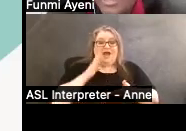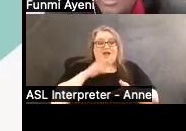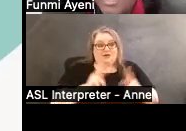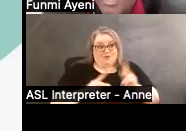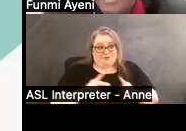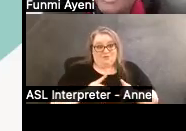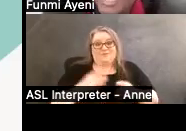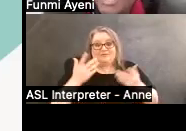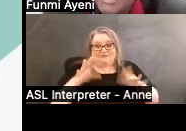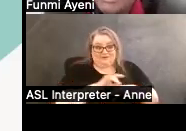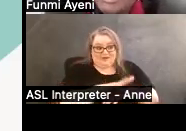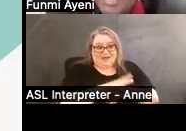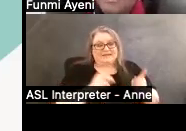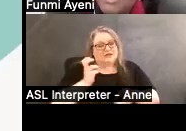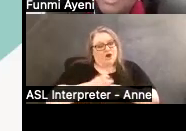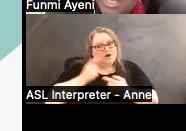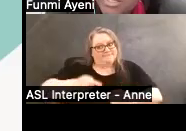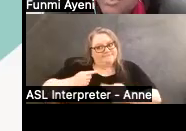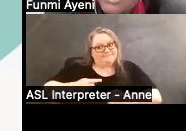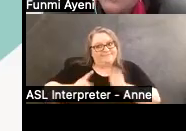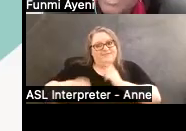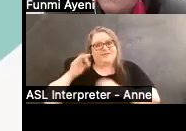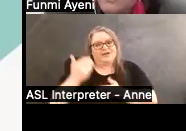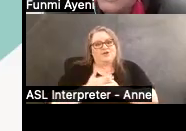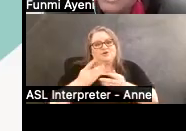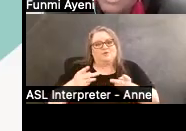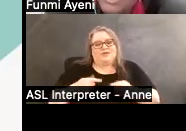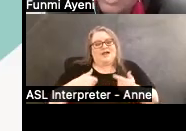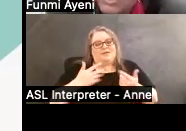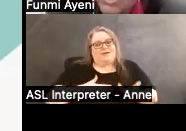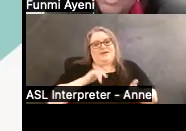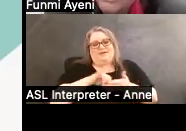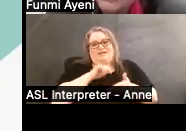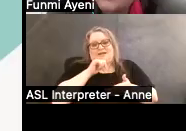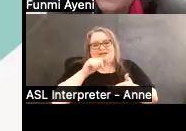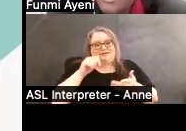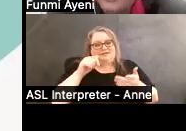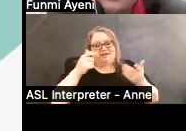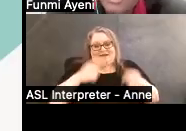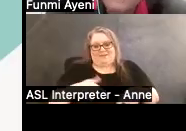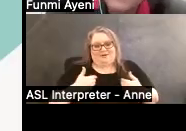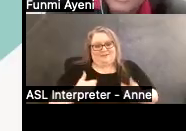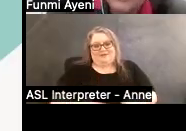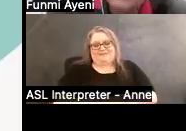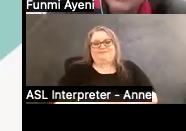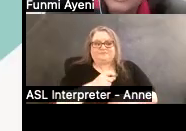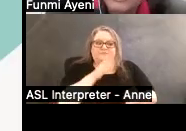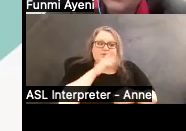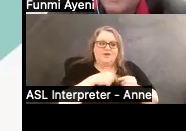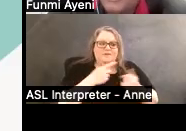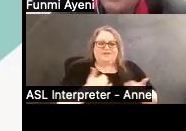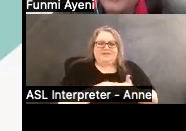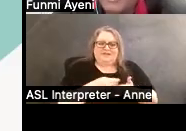new place. I'm glad that didn't happen to me." And so this survivor is speaking to these funds being